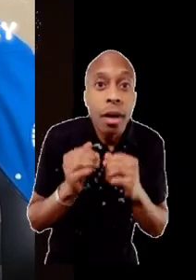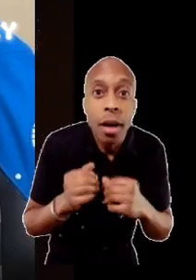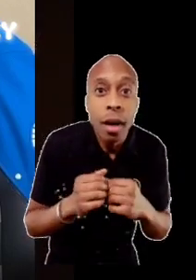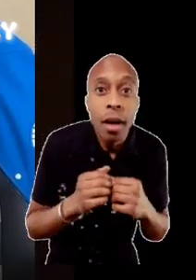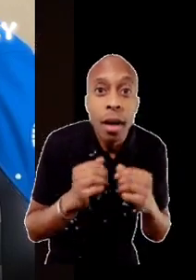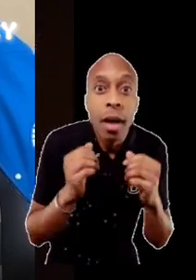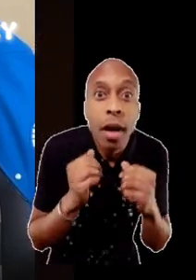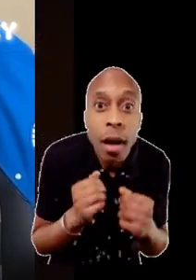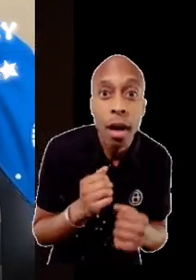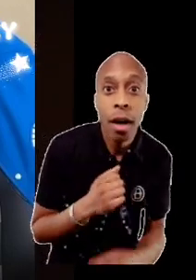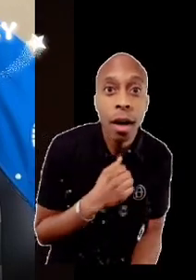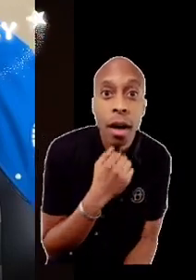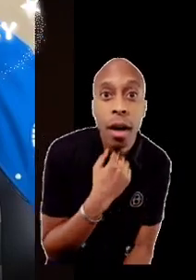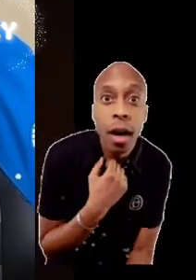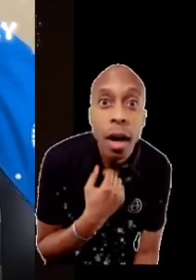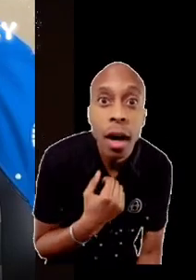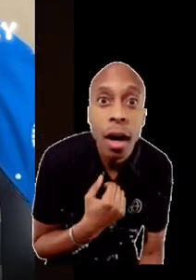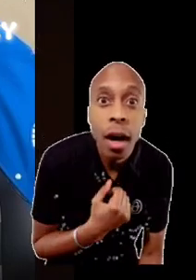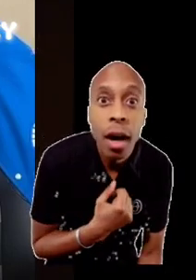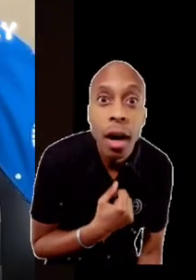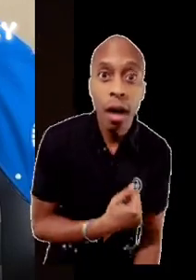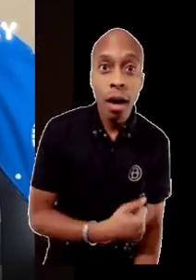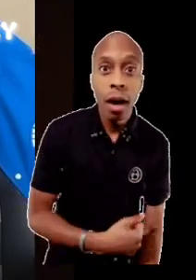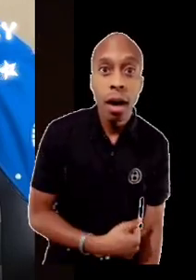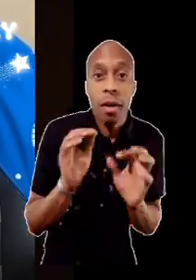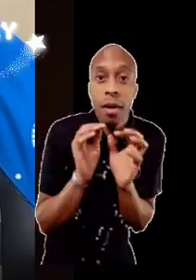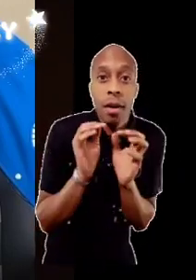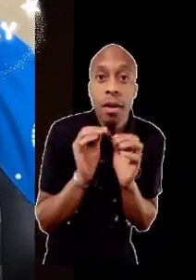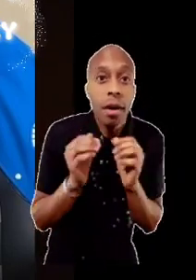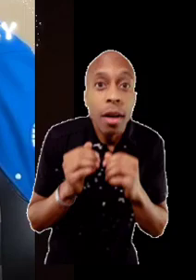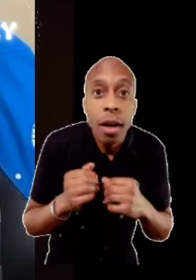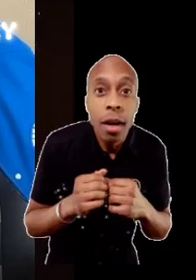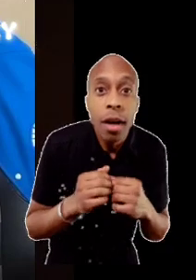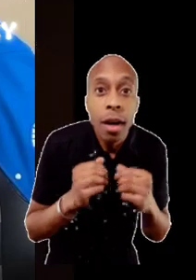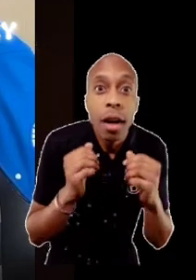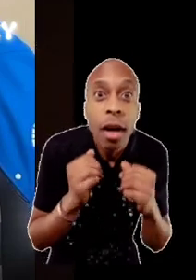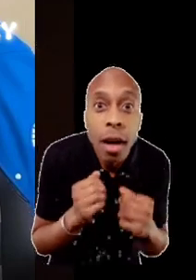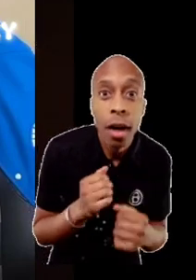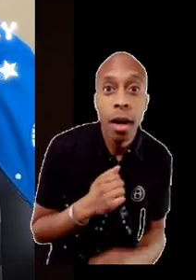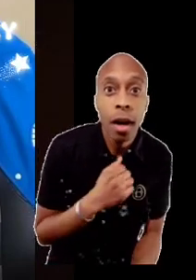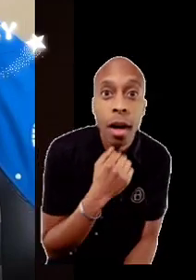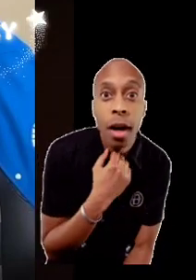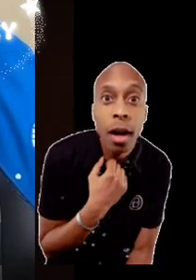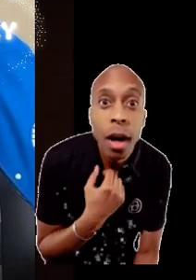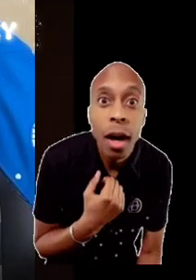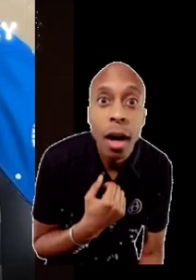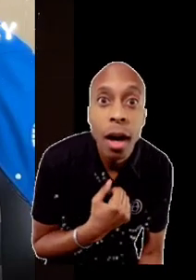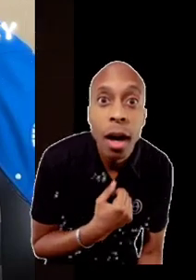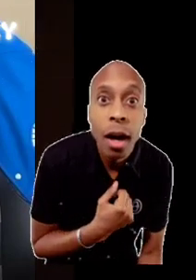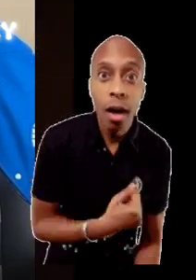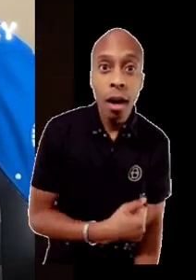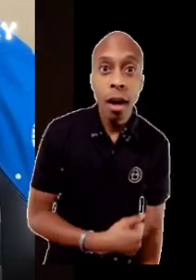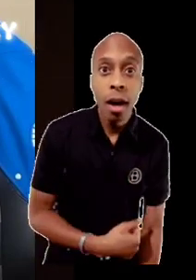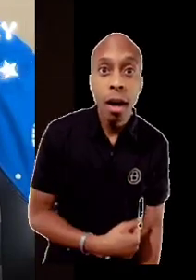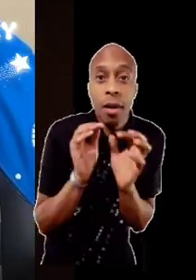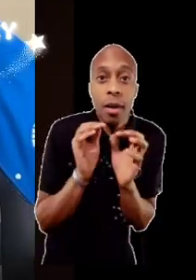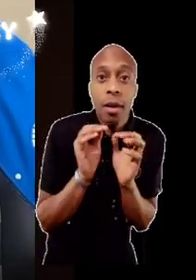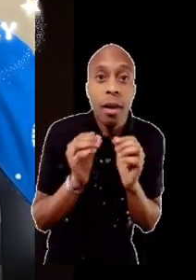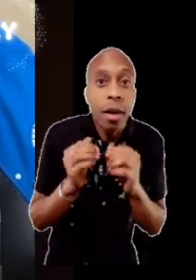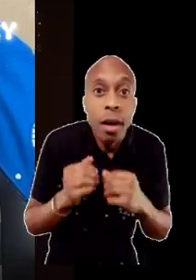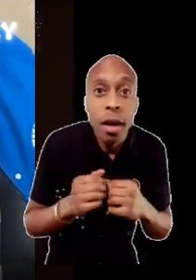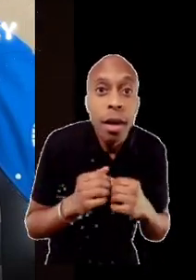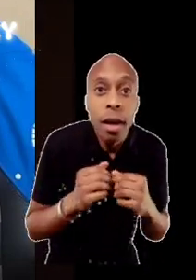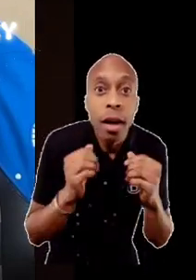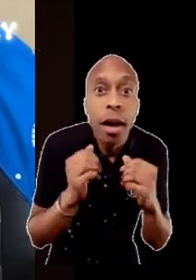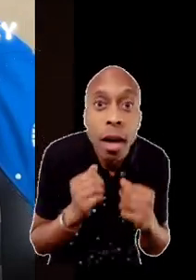So what? All of a sudden you want to bring up Lady V, chit chat, all of the shit. For what? Now you gonna make me think a little